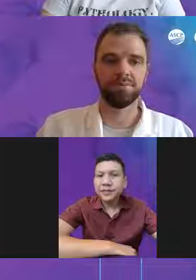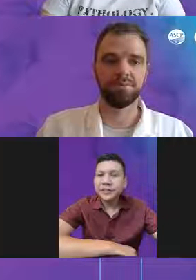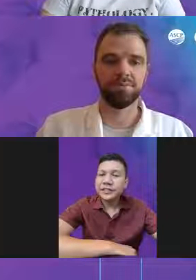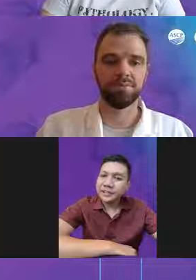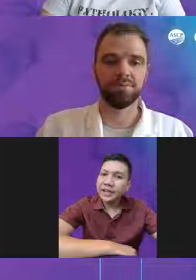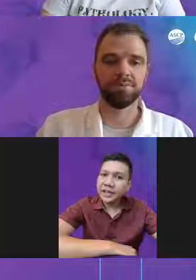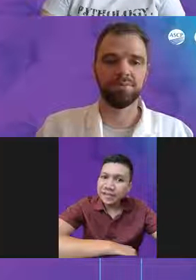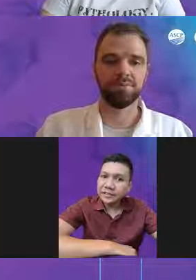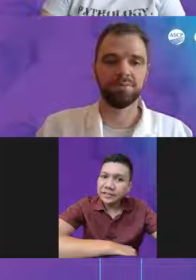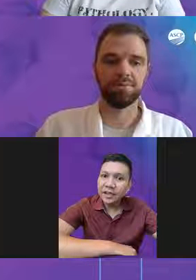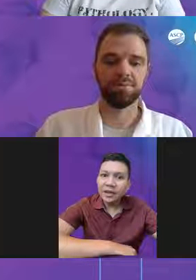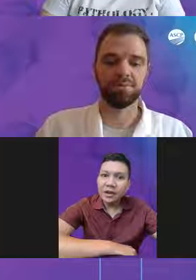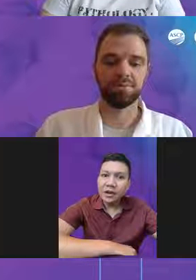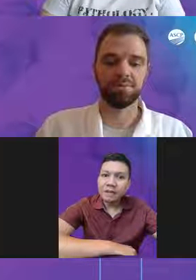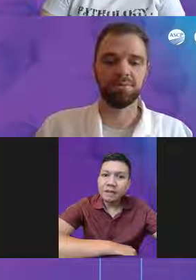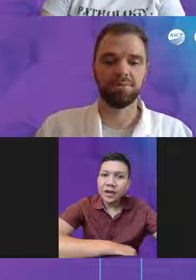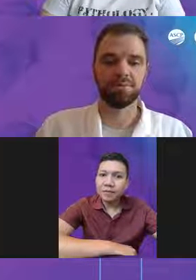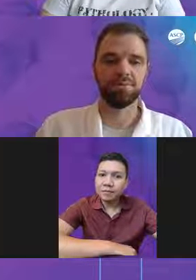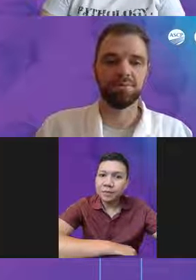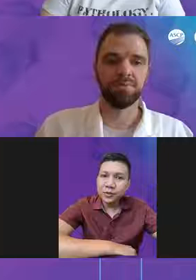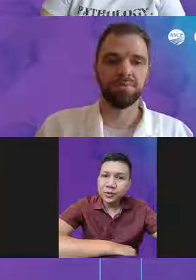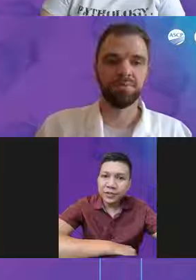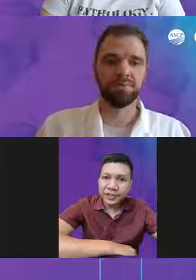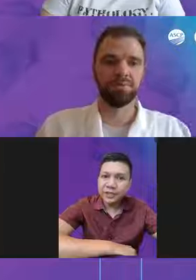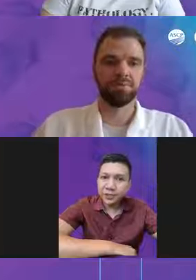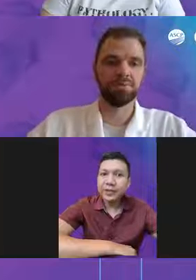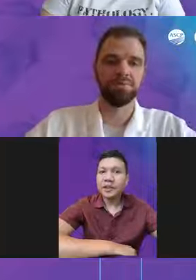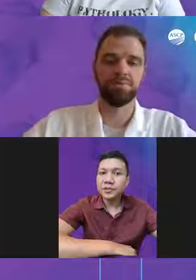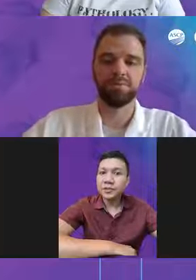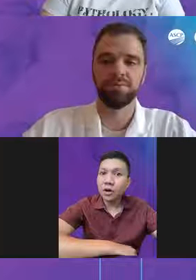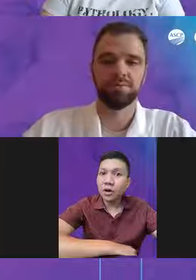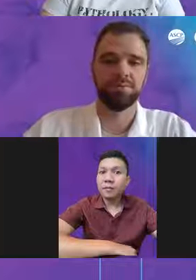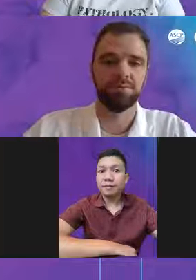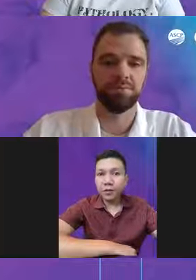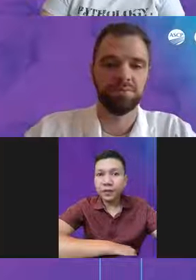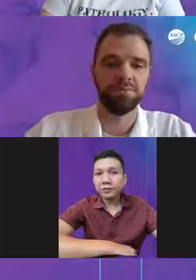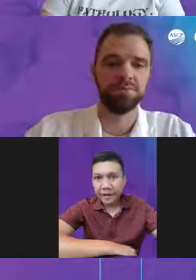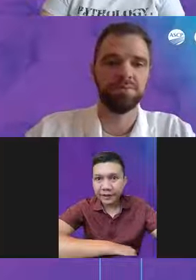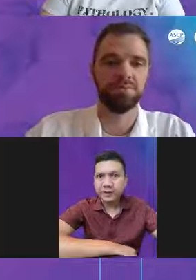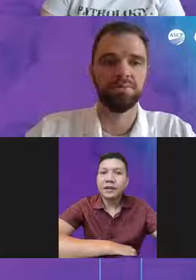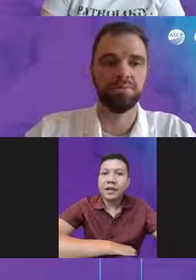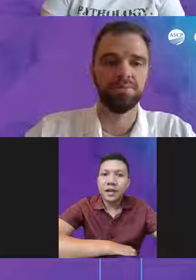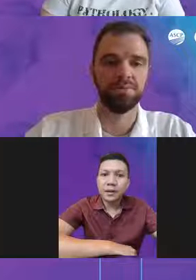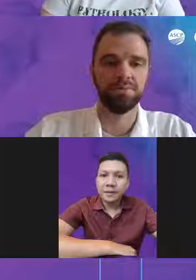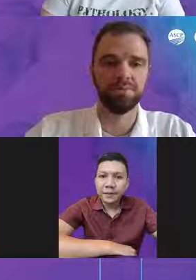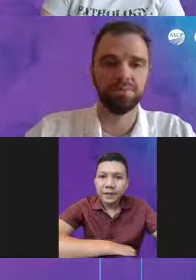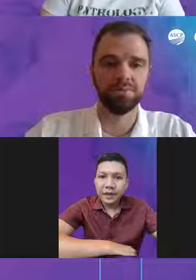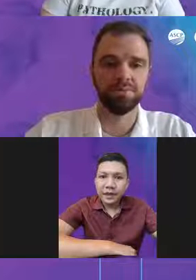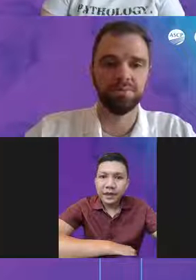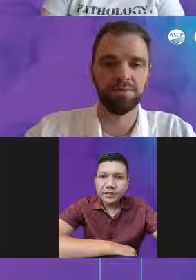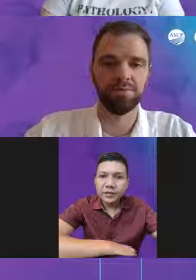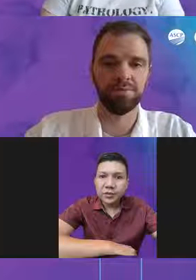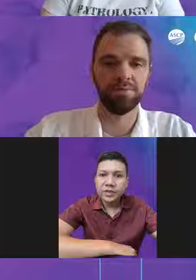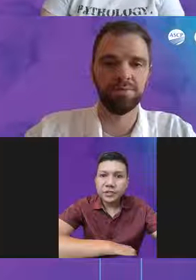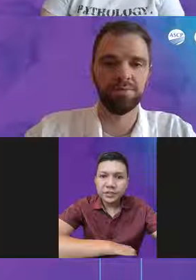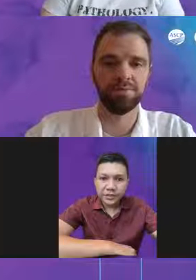pink, but there's still a hint of a bluish tinge to it, hence we call polychromatic.